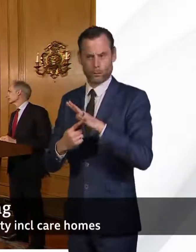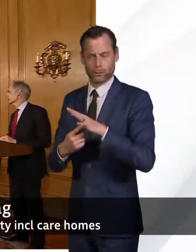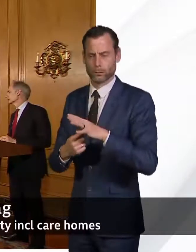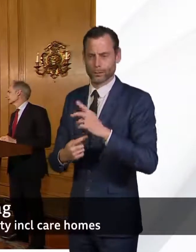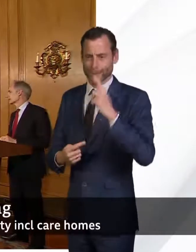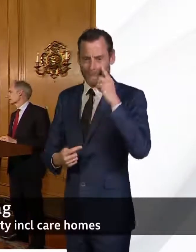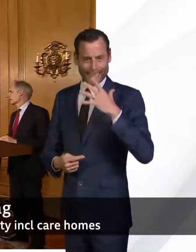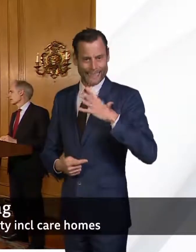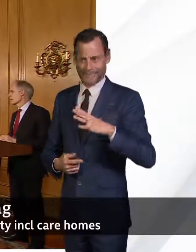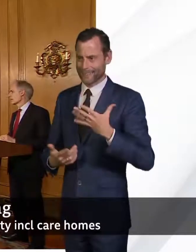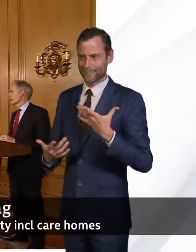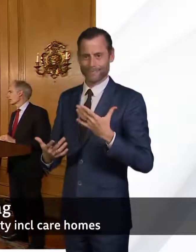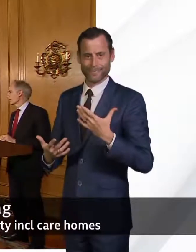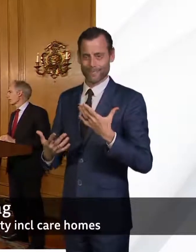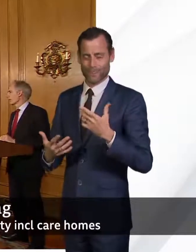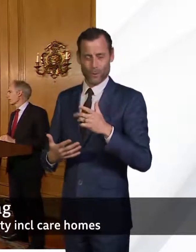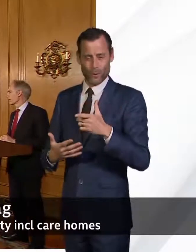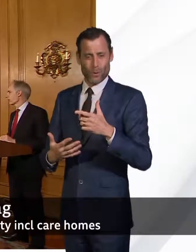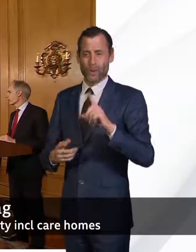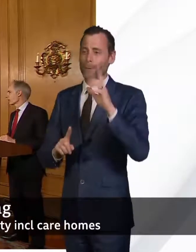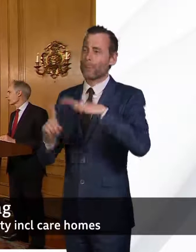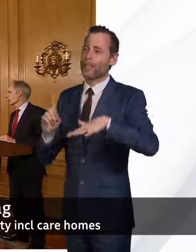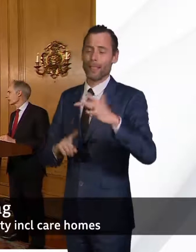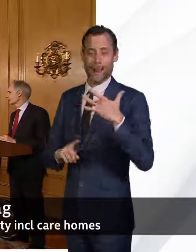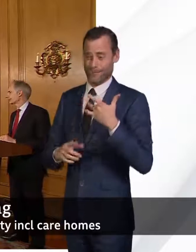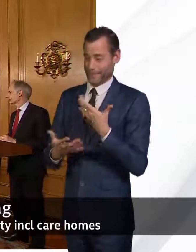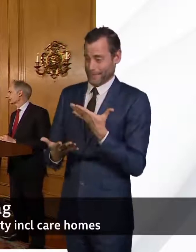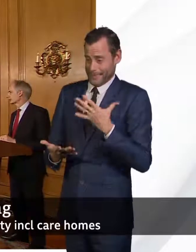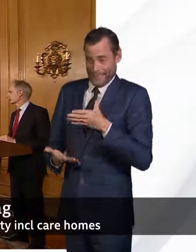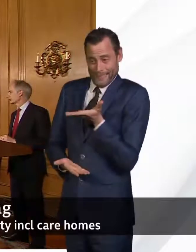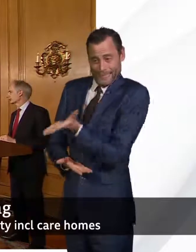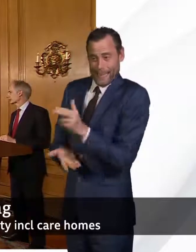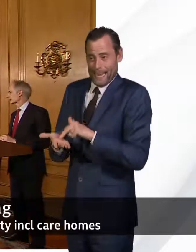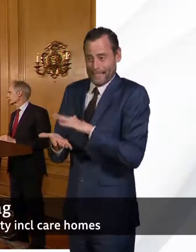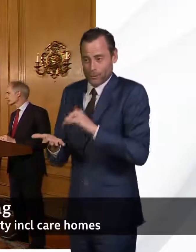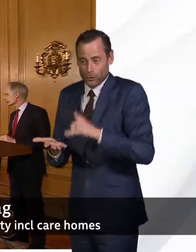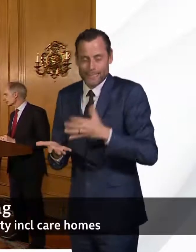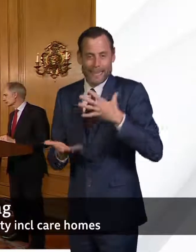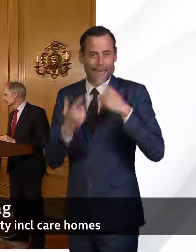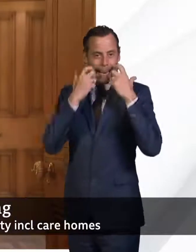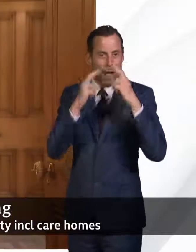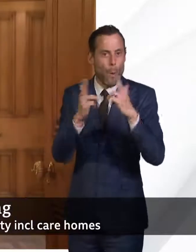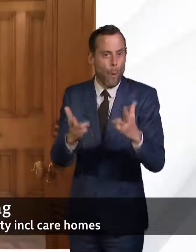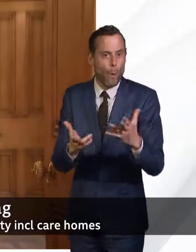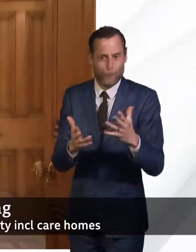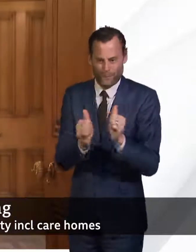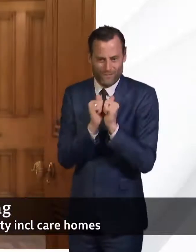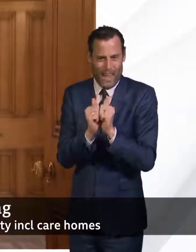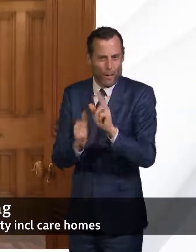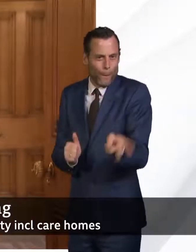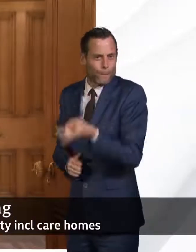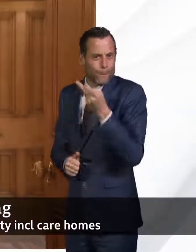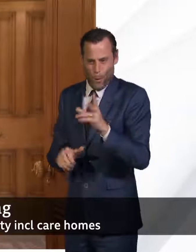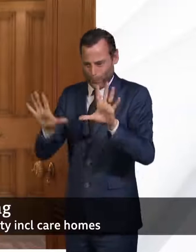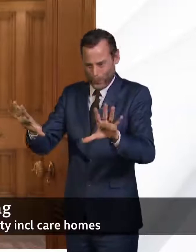society, and I think that that's a good thing that we recognise and value them in